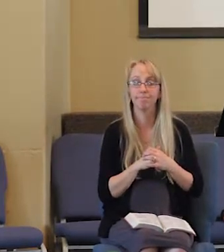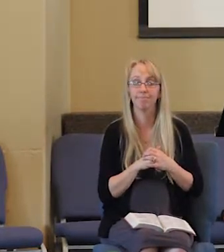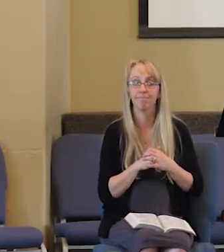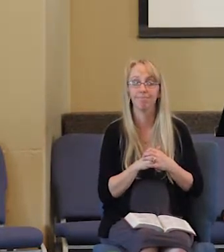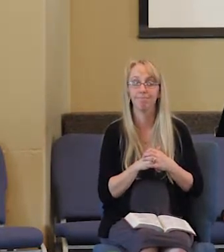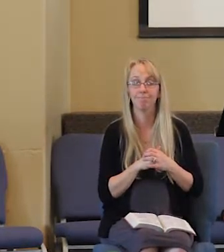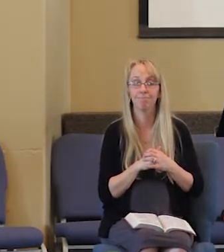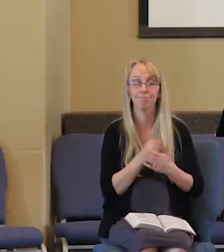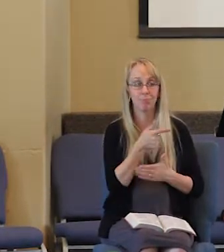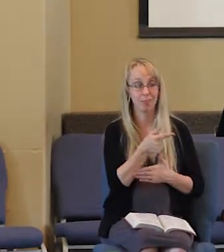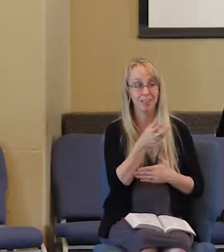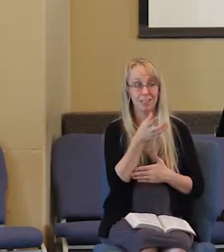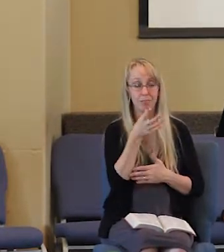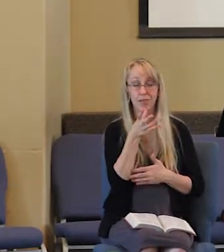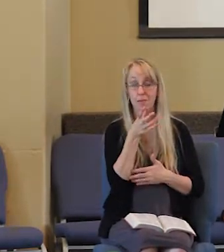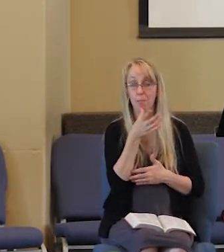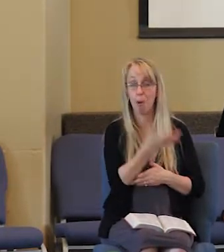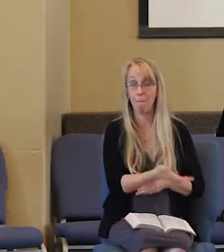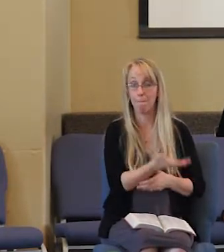You're going to be a mom, Hannah.